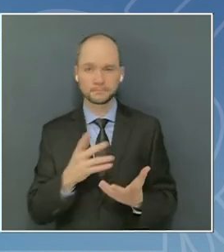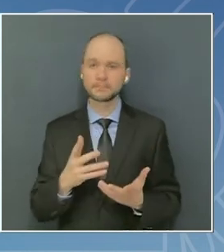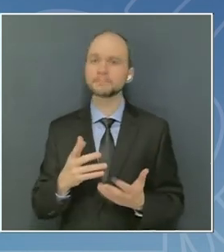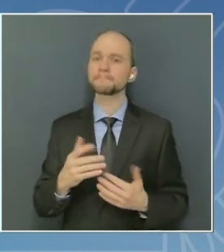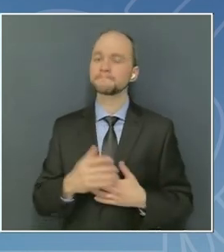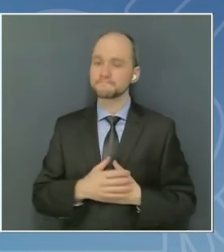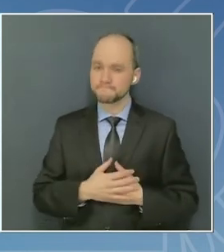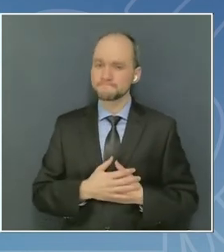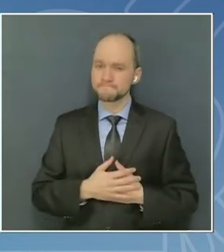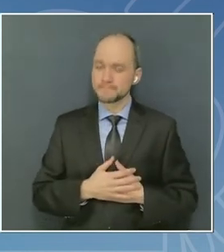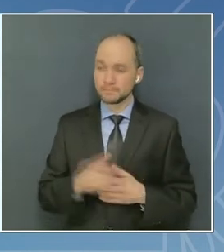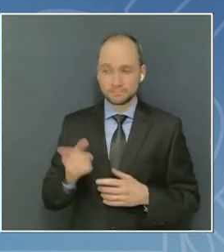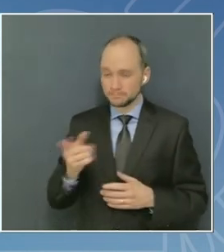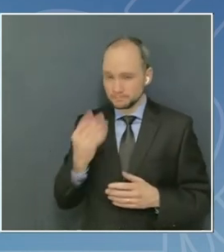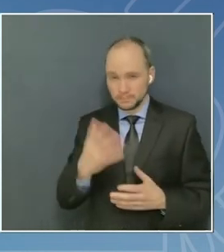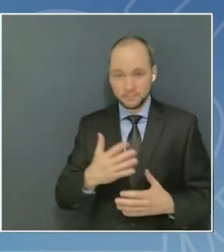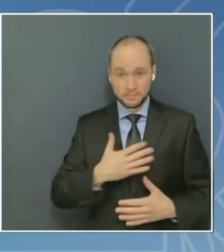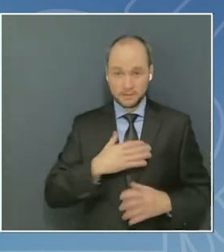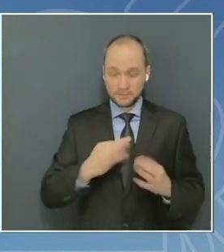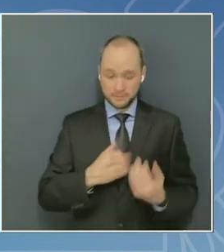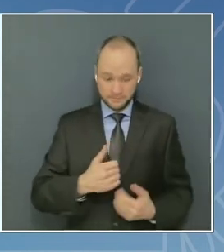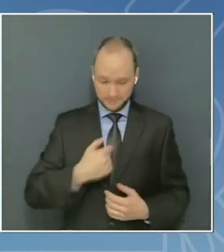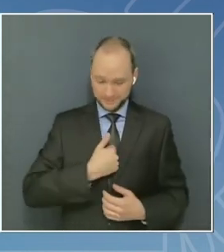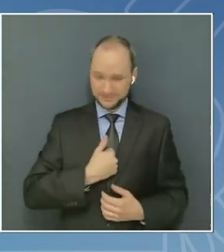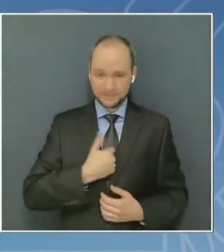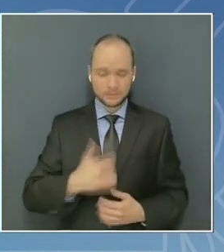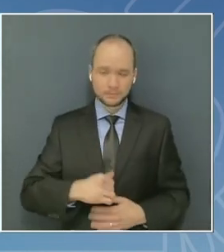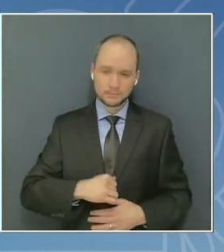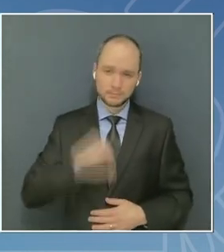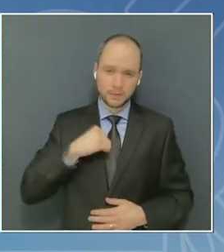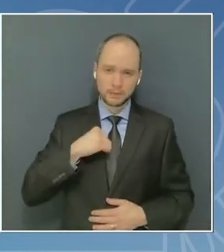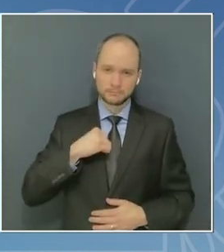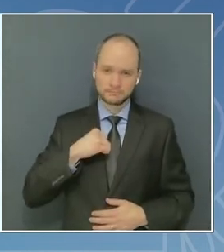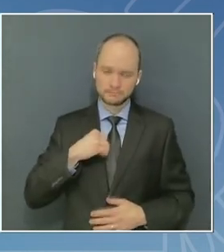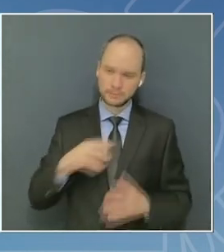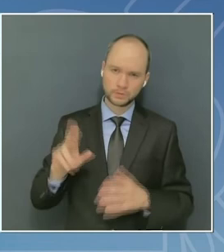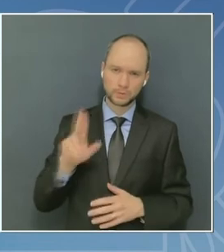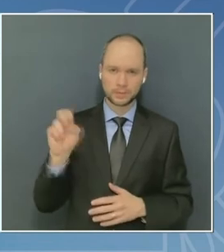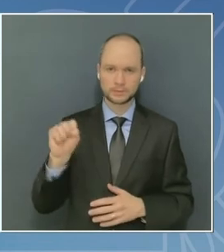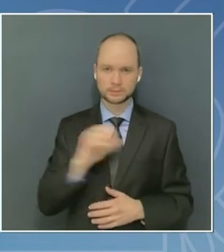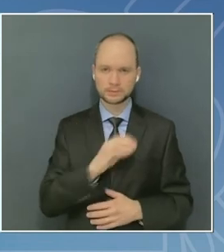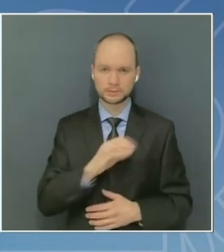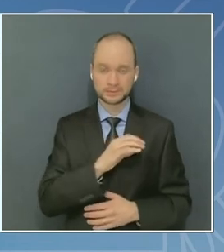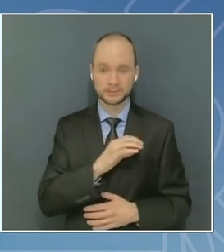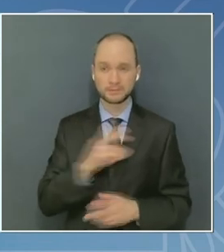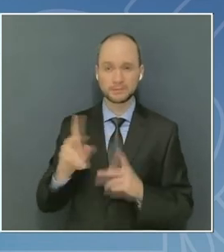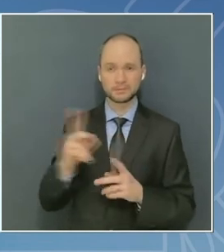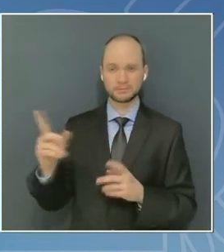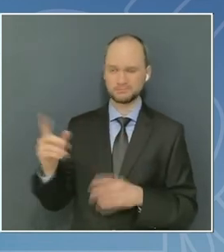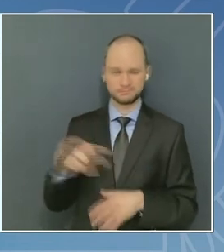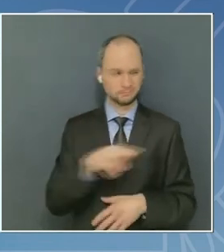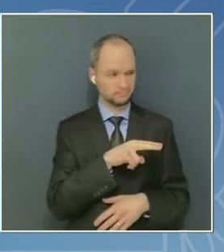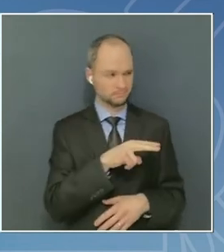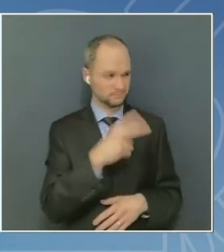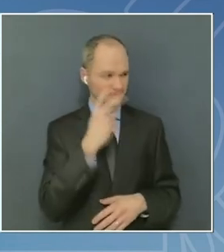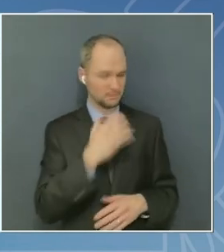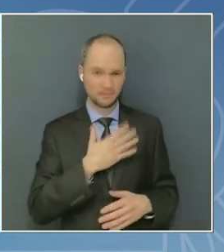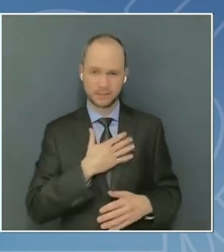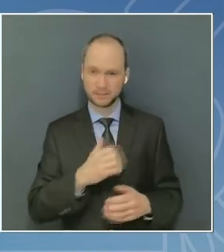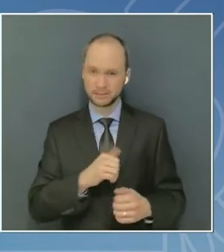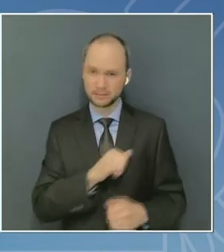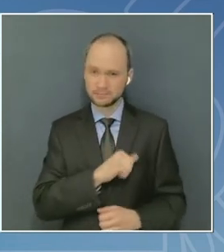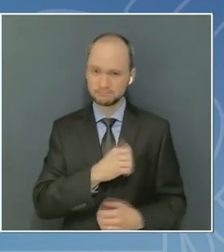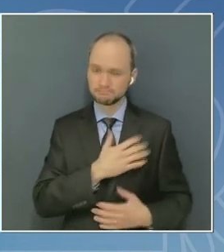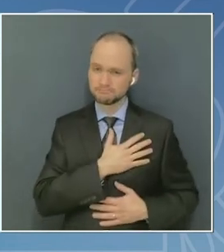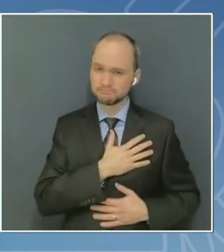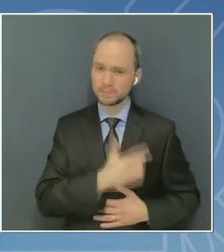I'm so proud to be an American. There's no question about loyalty or allegiance. I'm just an American. That's what I know deep